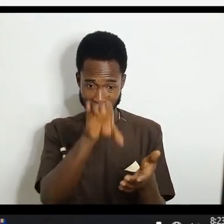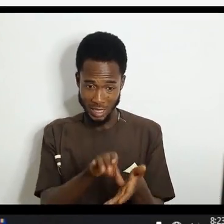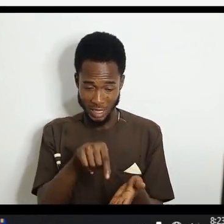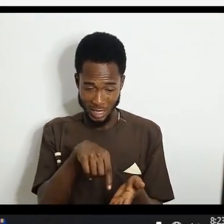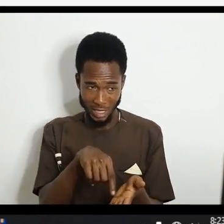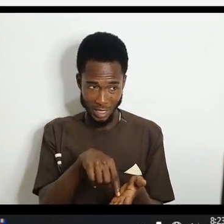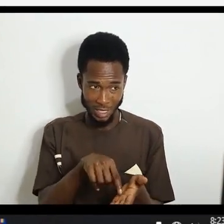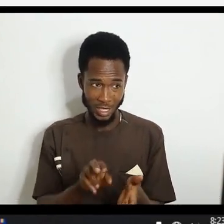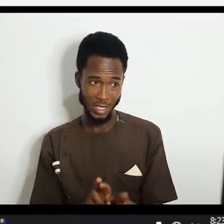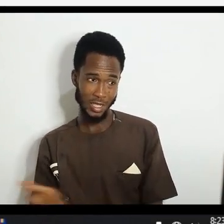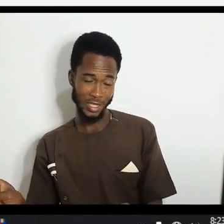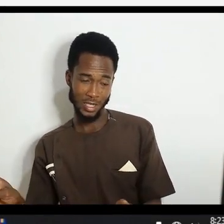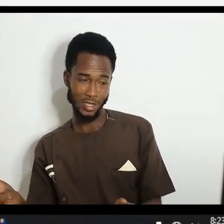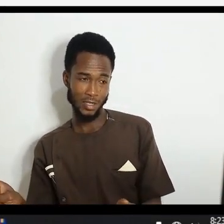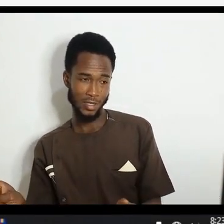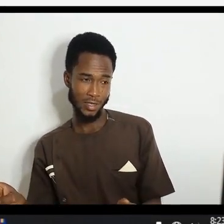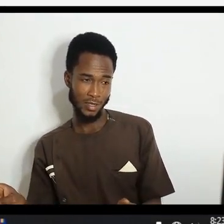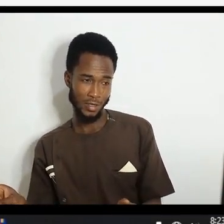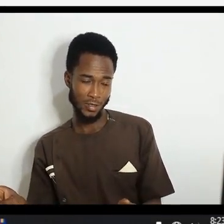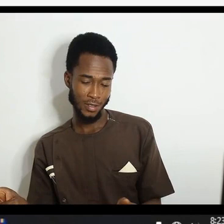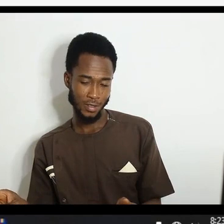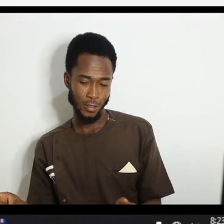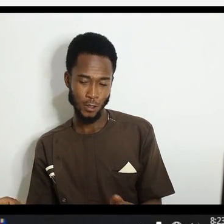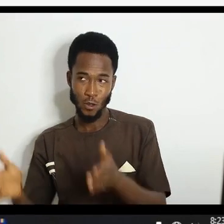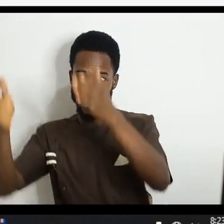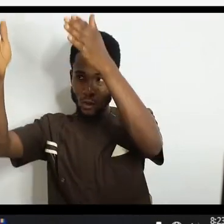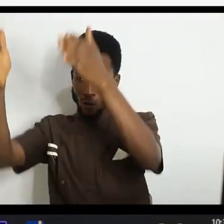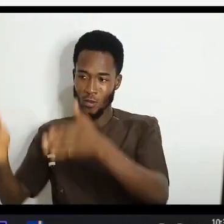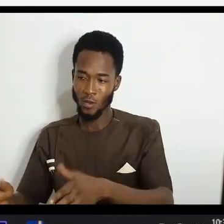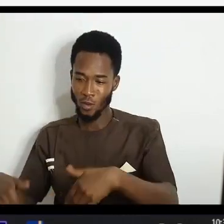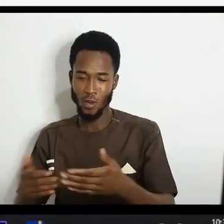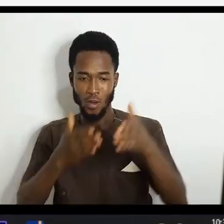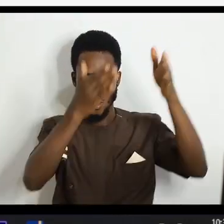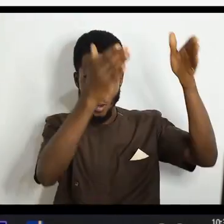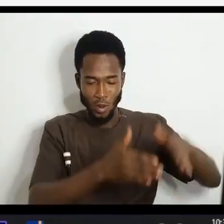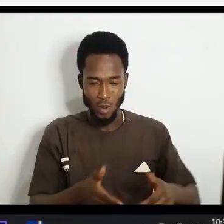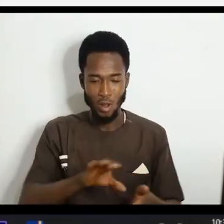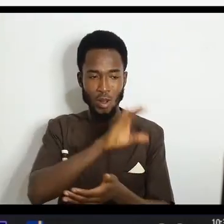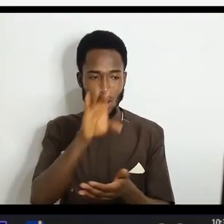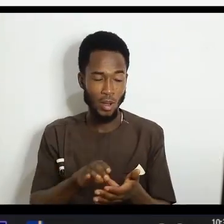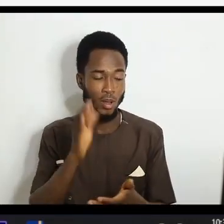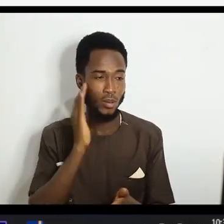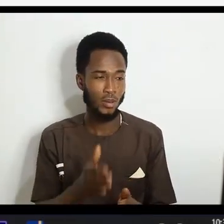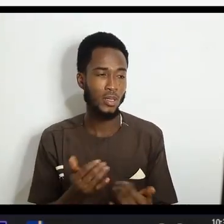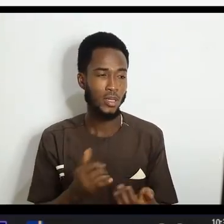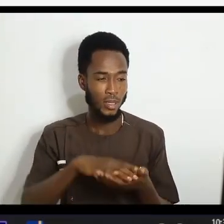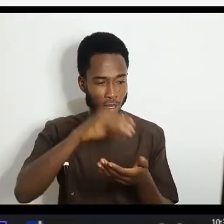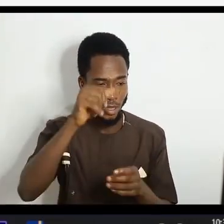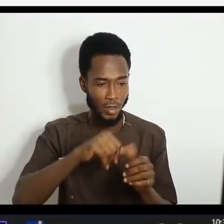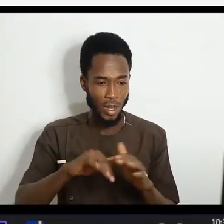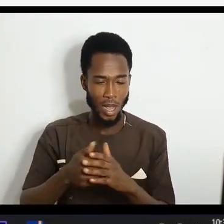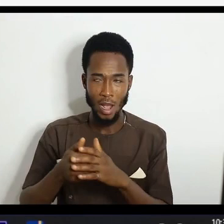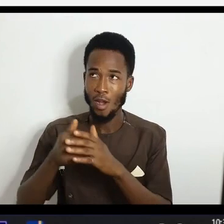center, right. That's align right. Okay, we are going to learn about how to